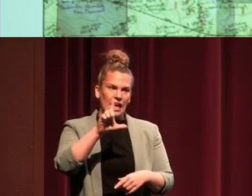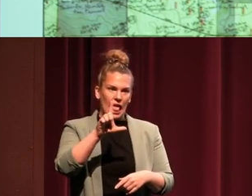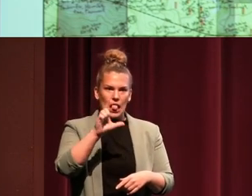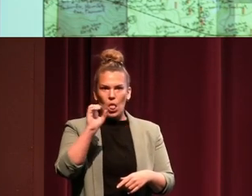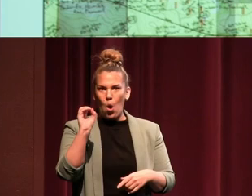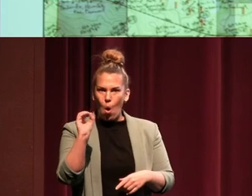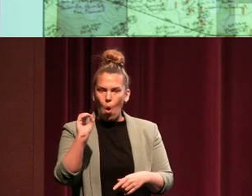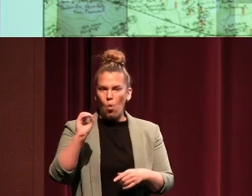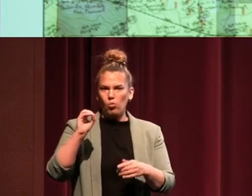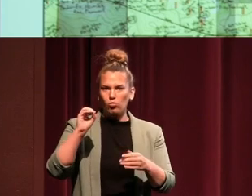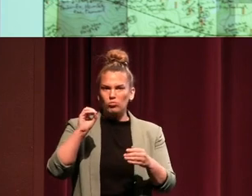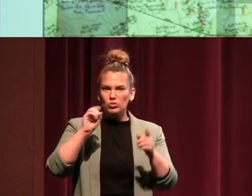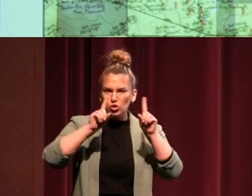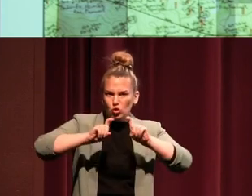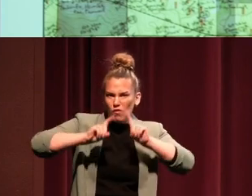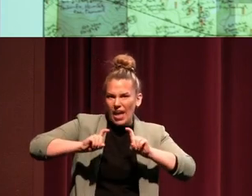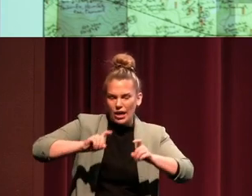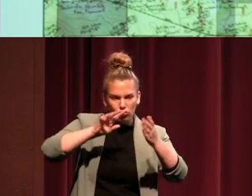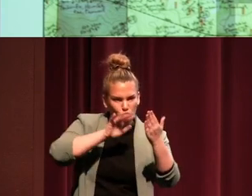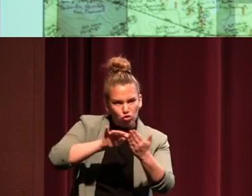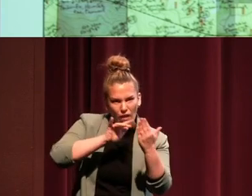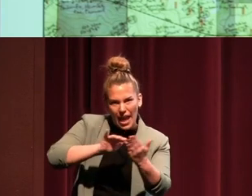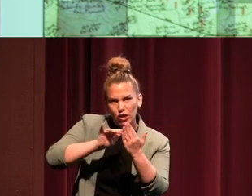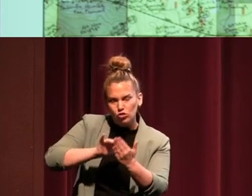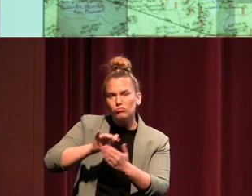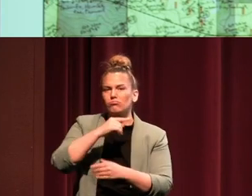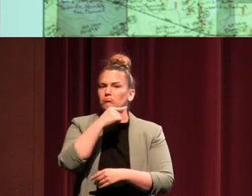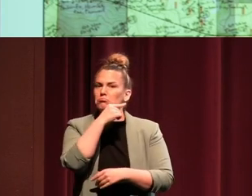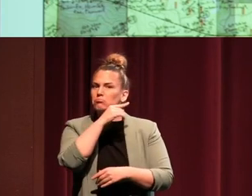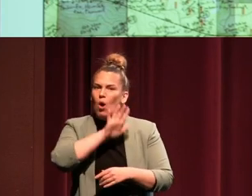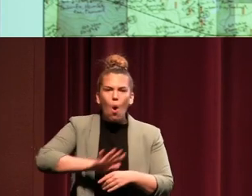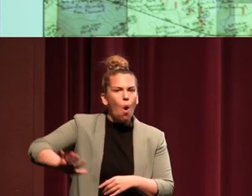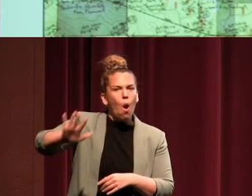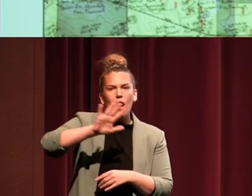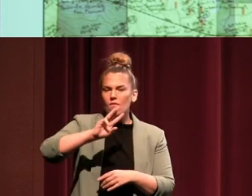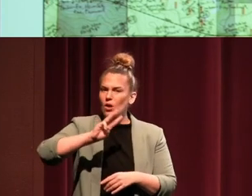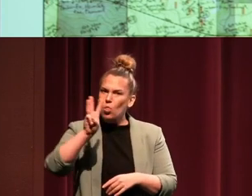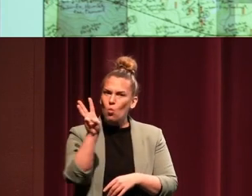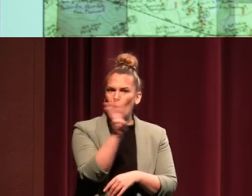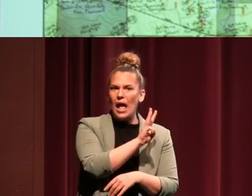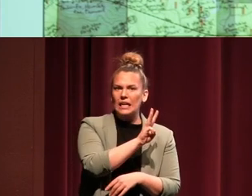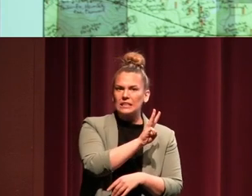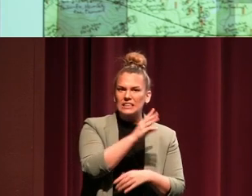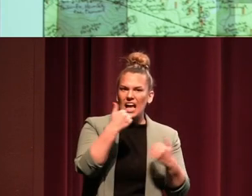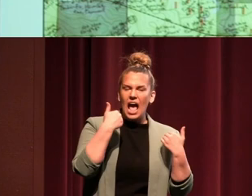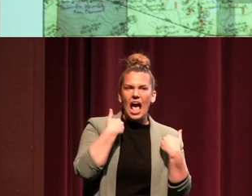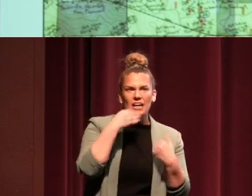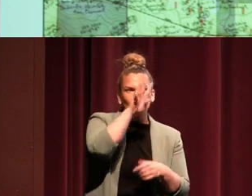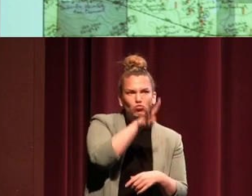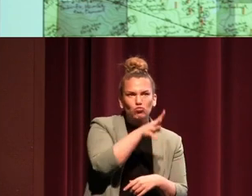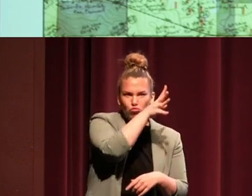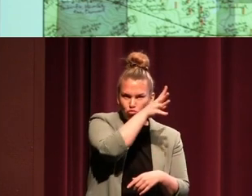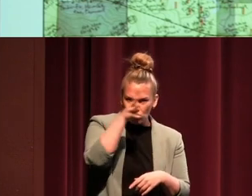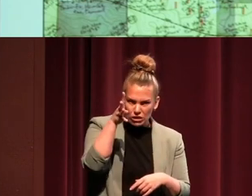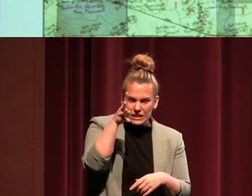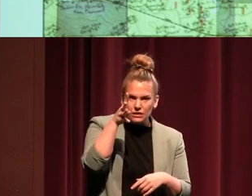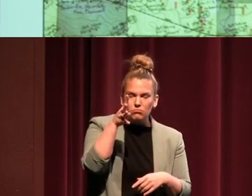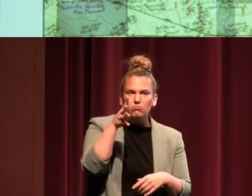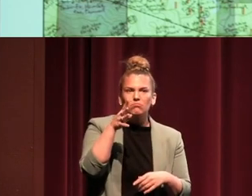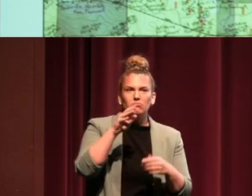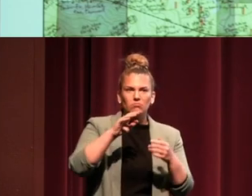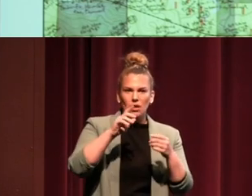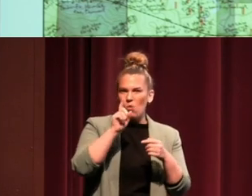surveyors. And all of the West, all of the United States, is divided up into a grid, a rectilinear grid